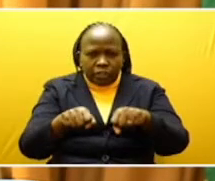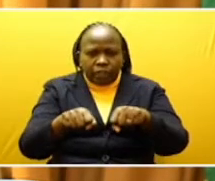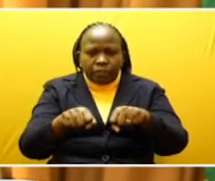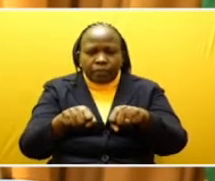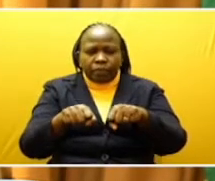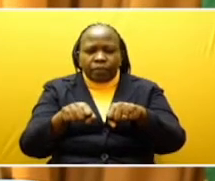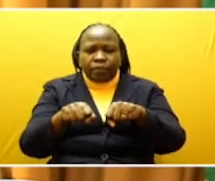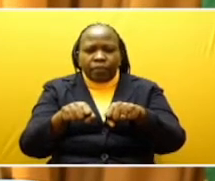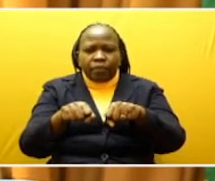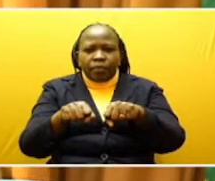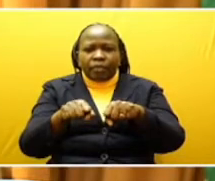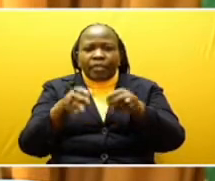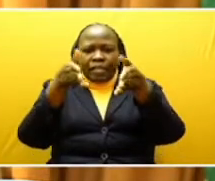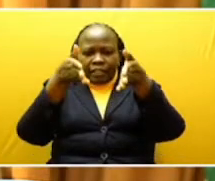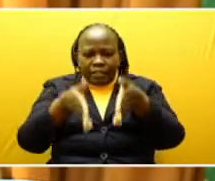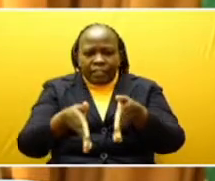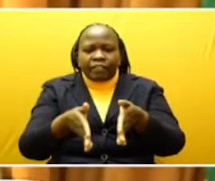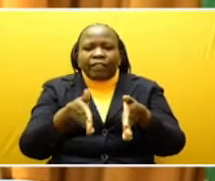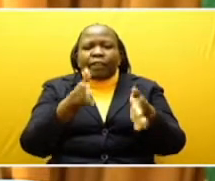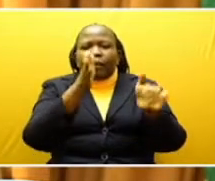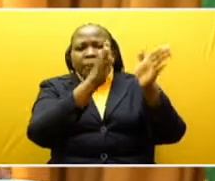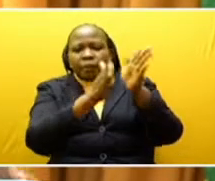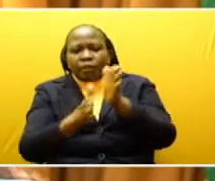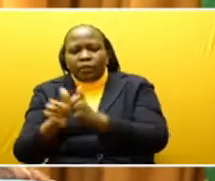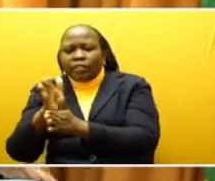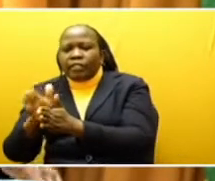in these proceedings.